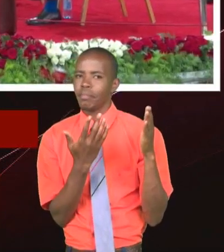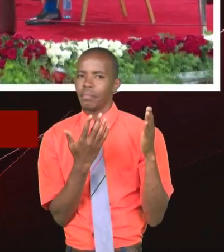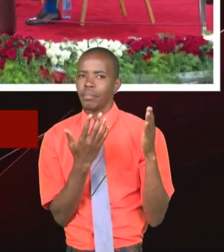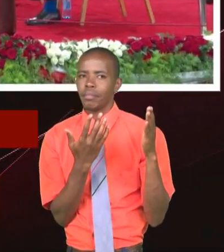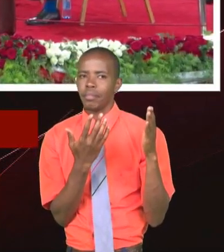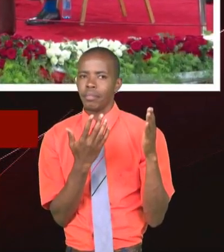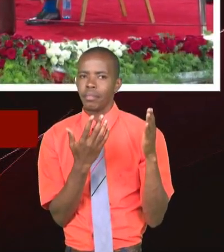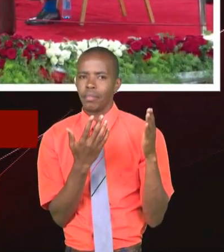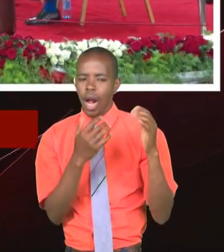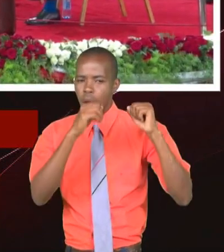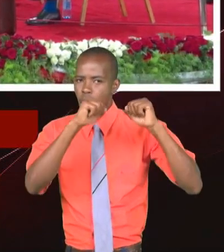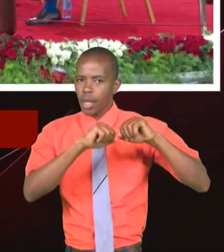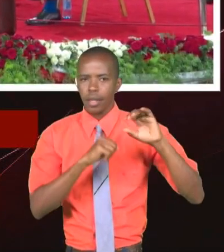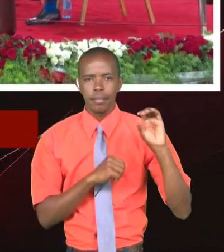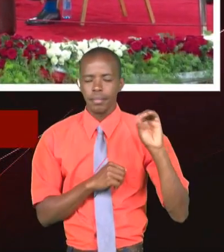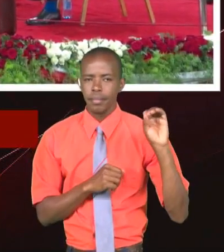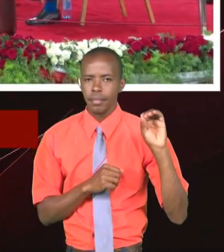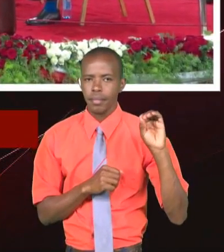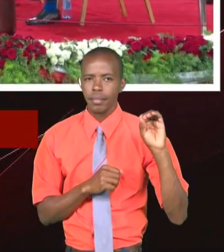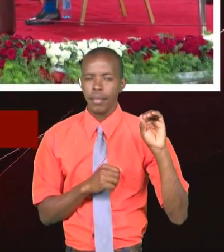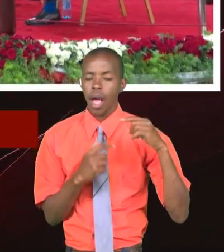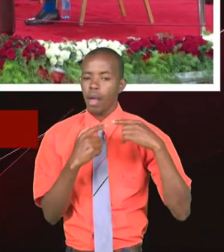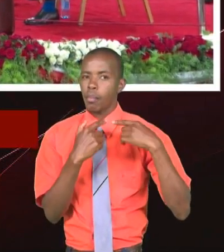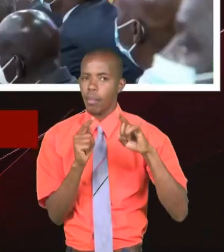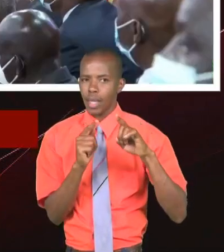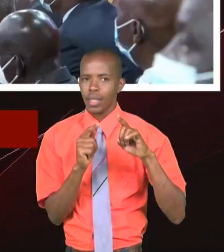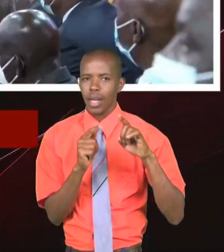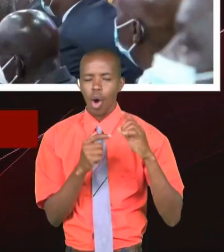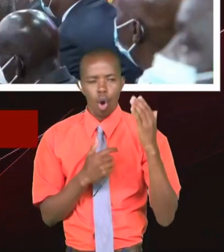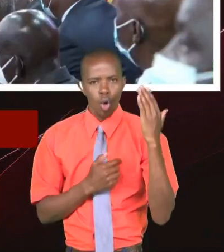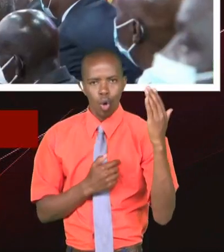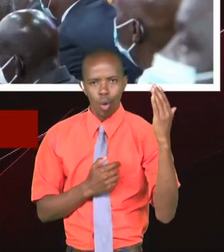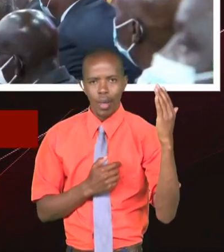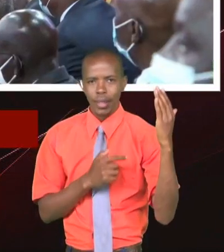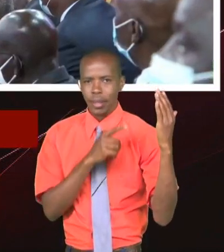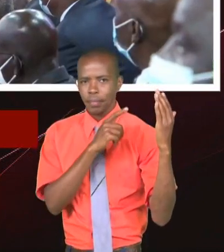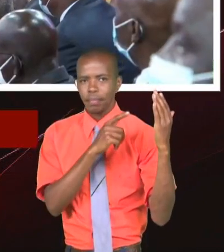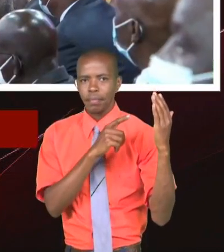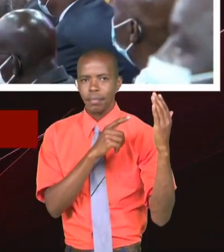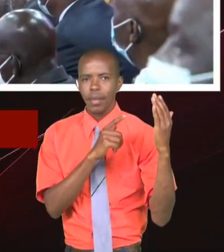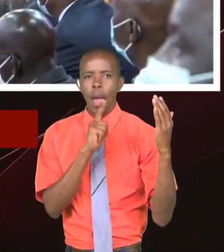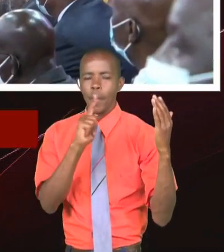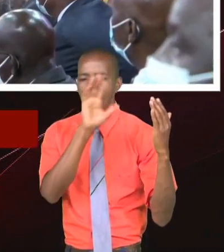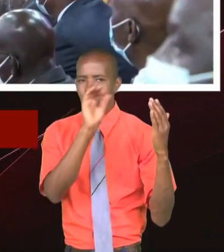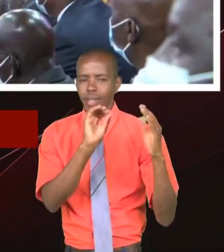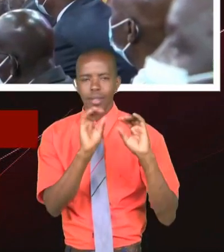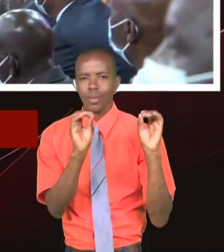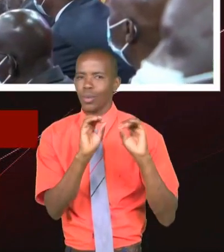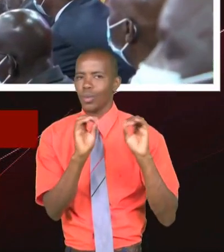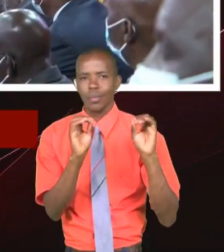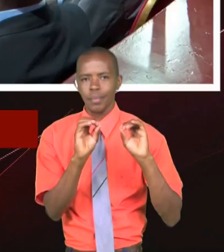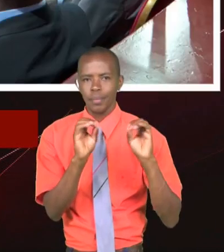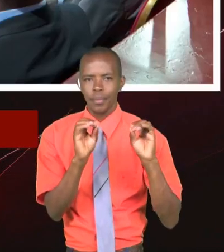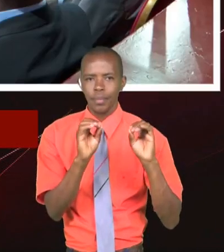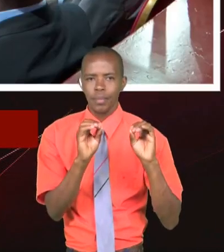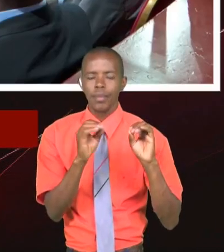cannot agree on. But with a document like that one, it can't be 100% obvious.